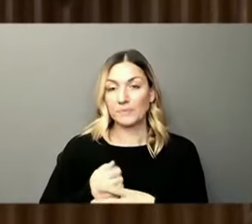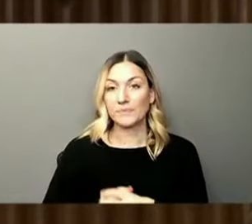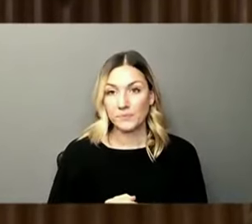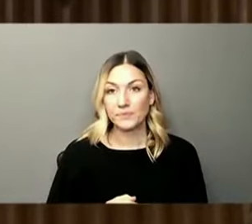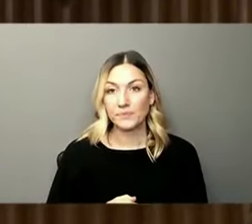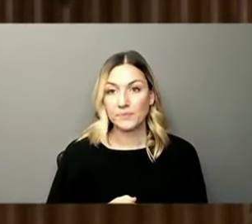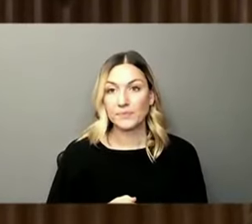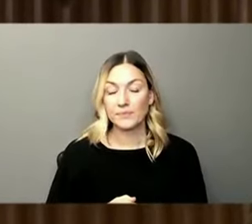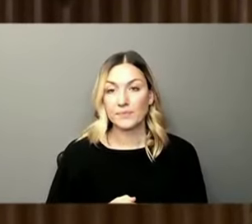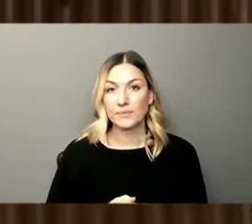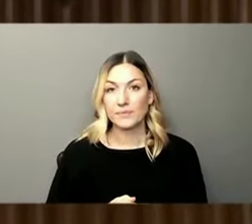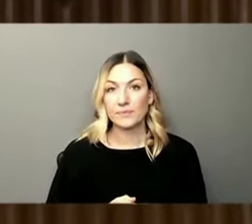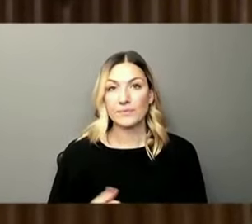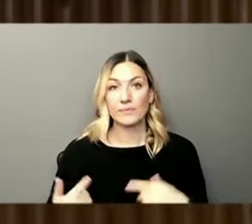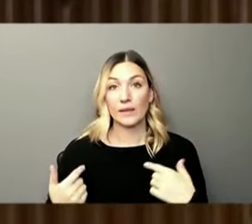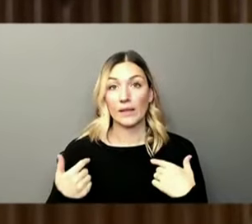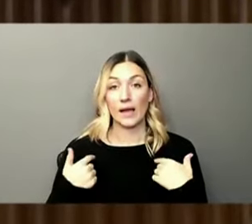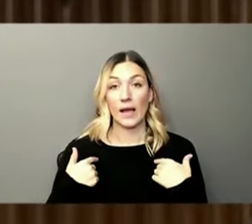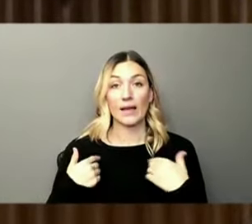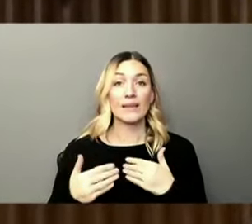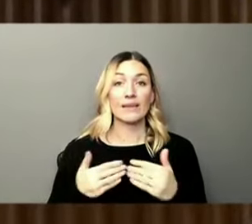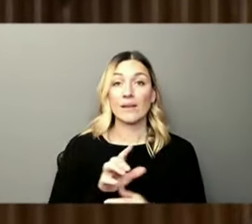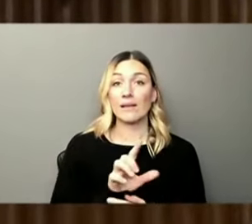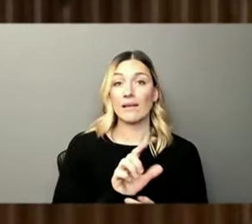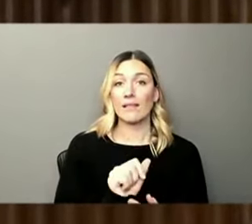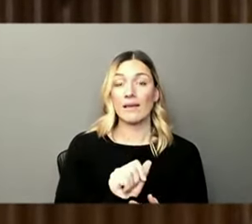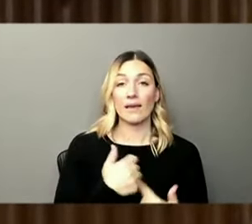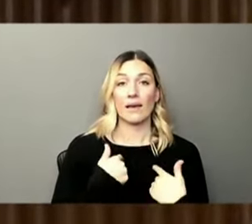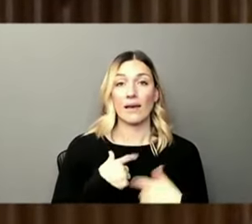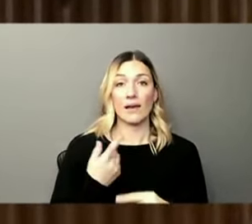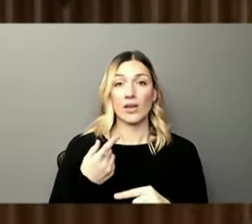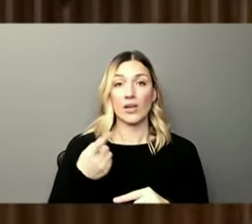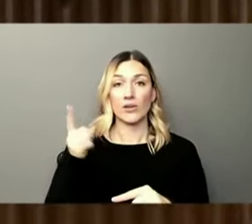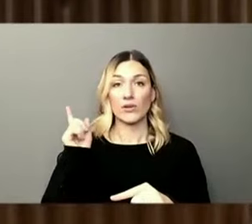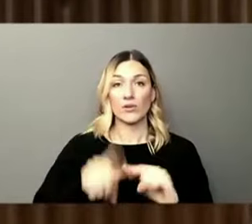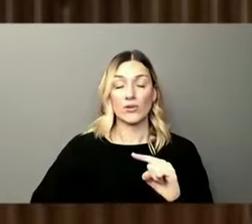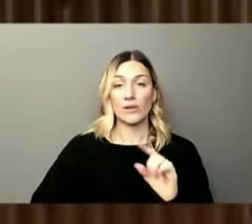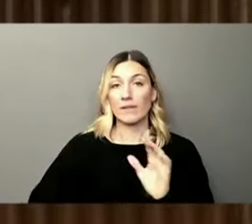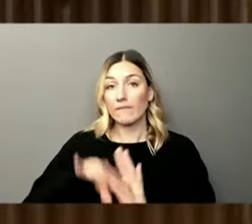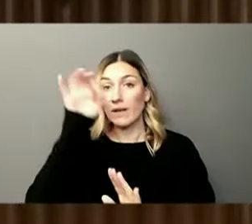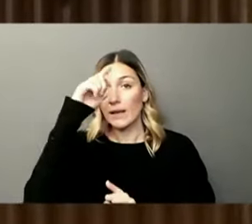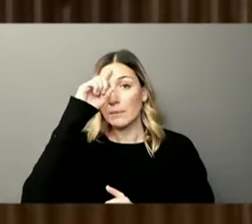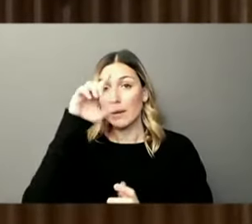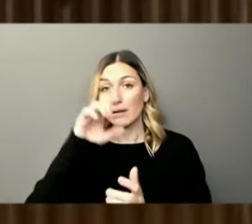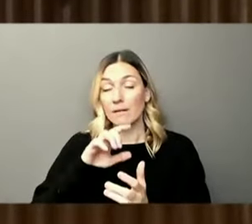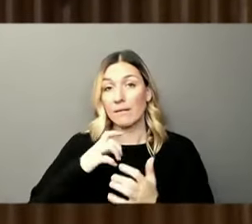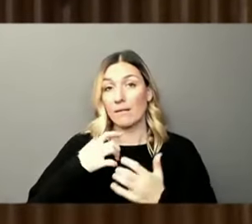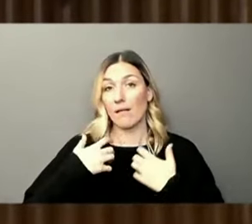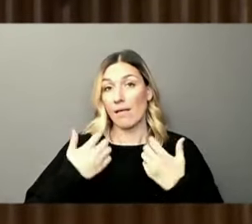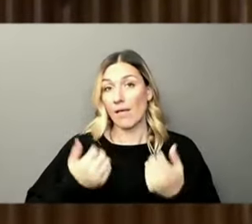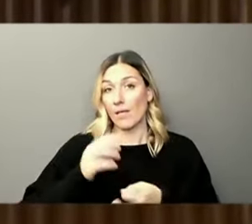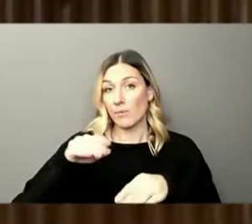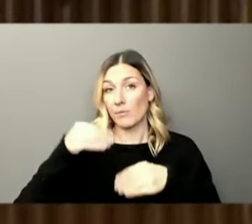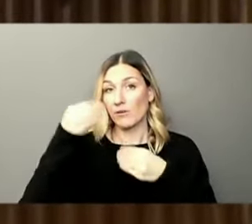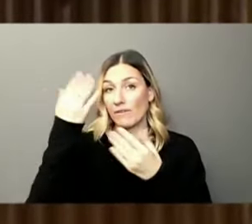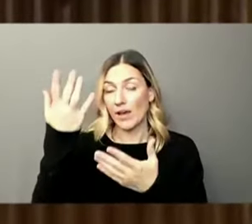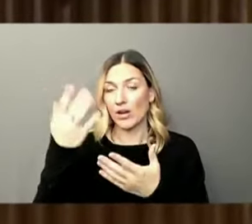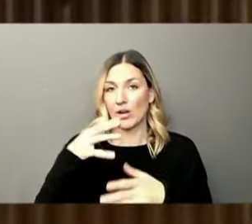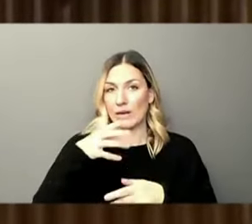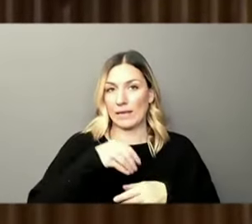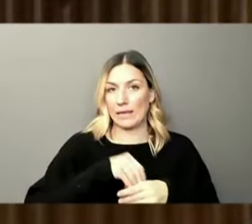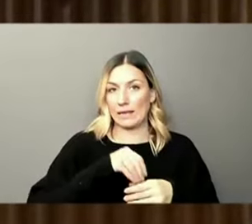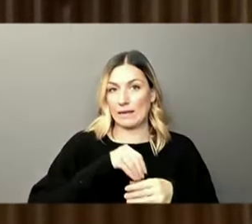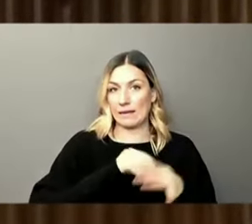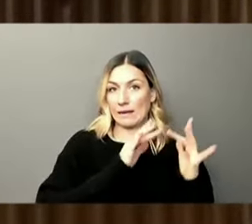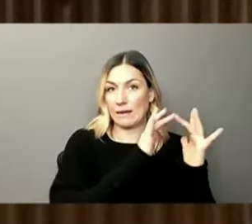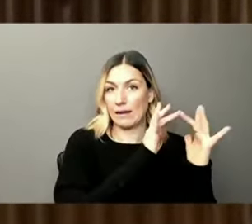I was not, even in Los Angeles, was not able to find a mental health provider who was in network, who would